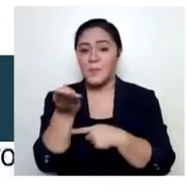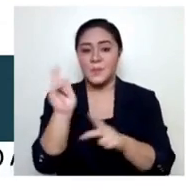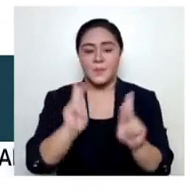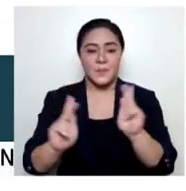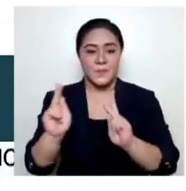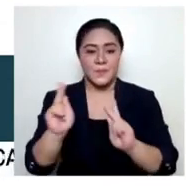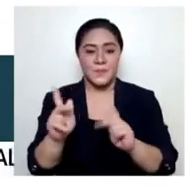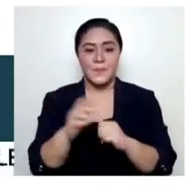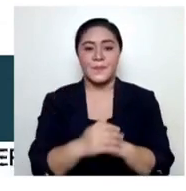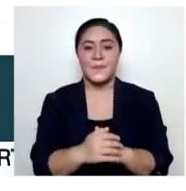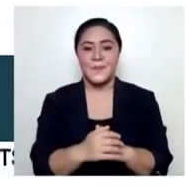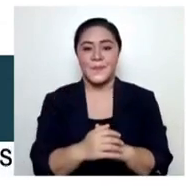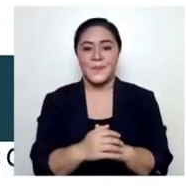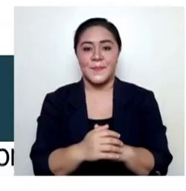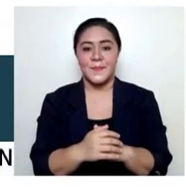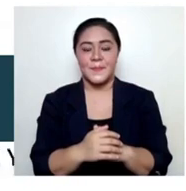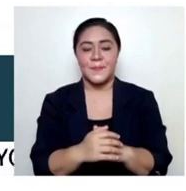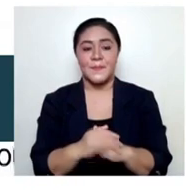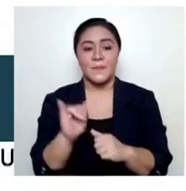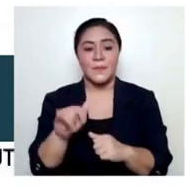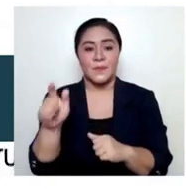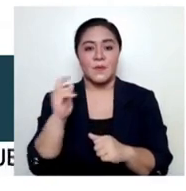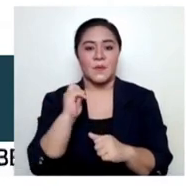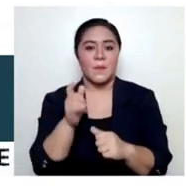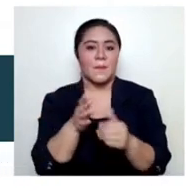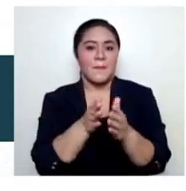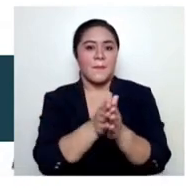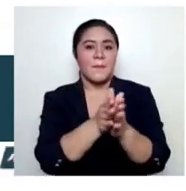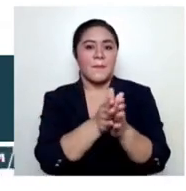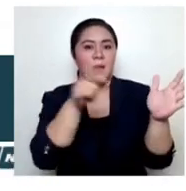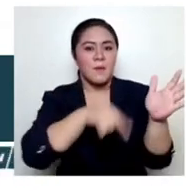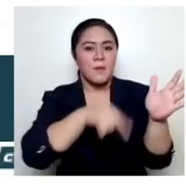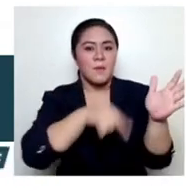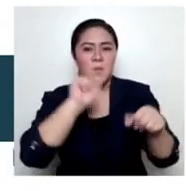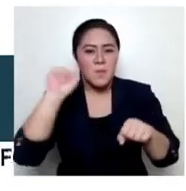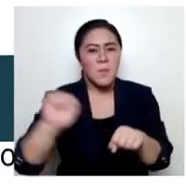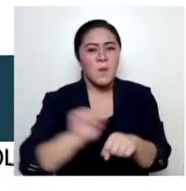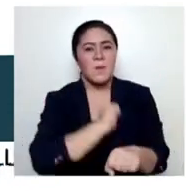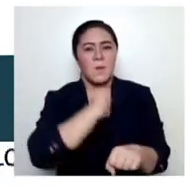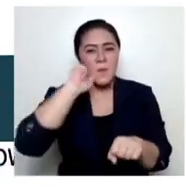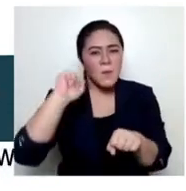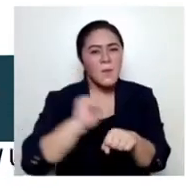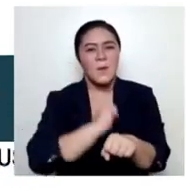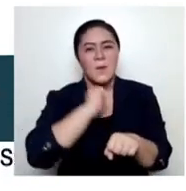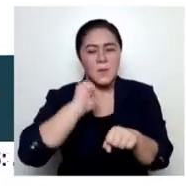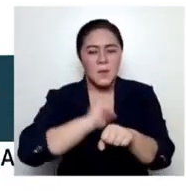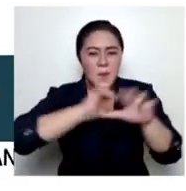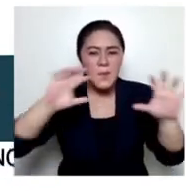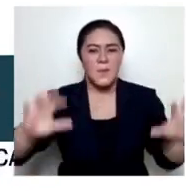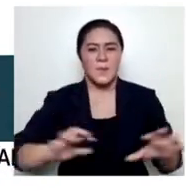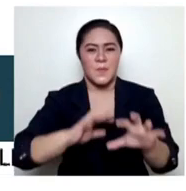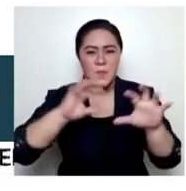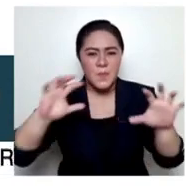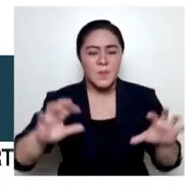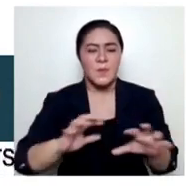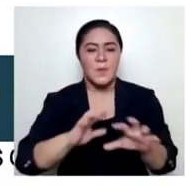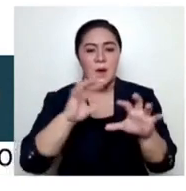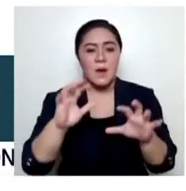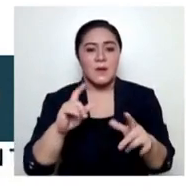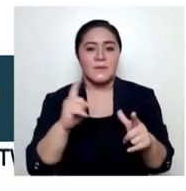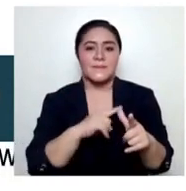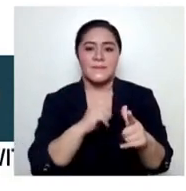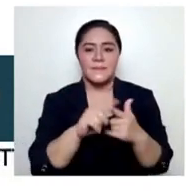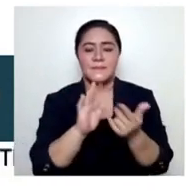yung the majority talagang naghihirap ngayon. We really need to perform all of this